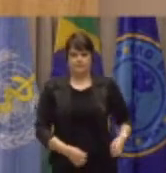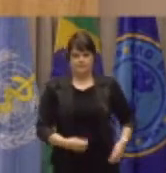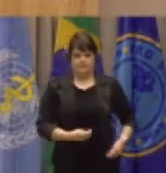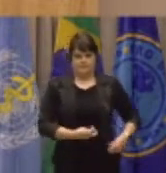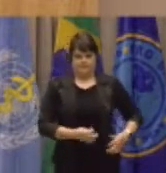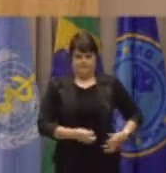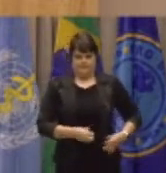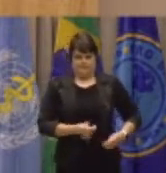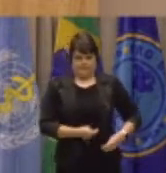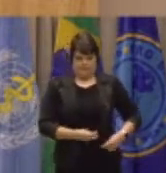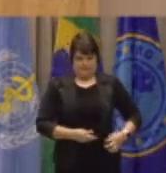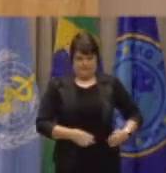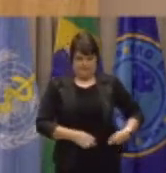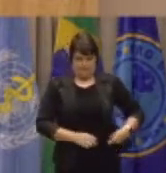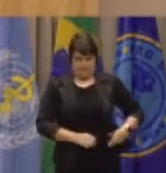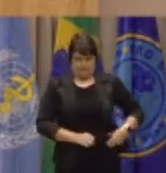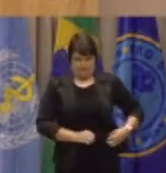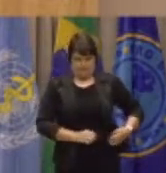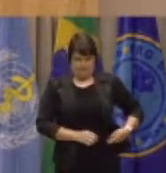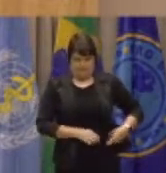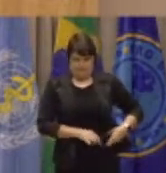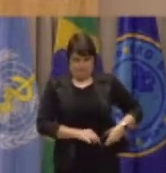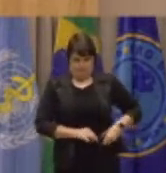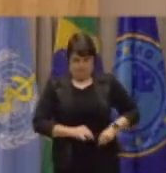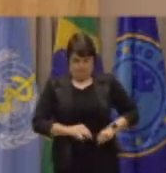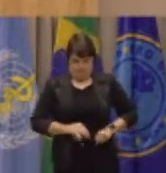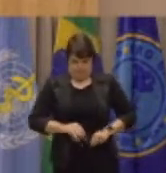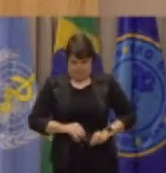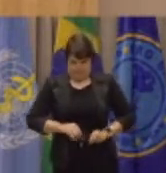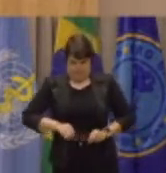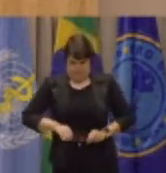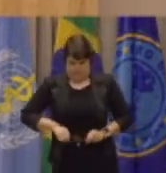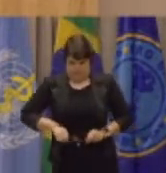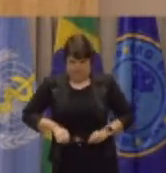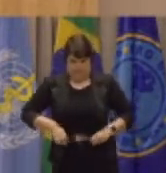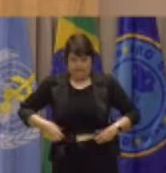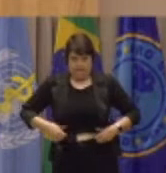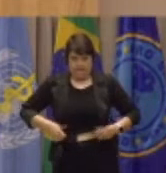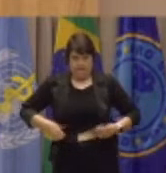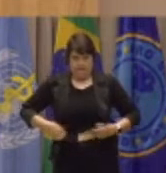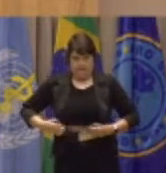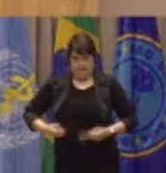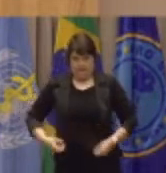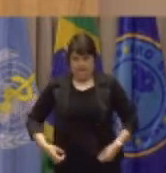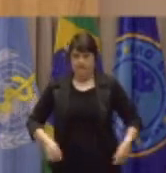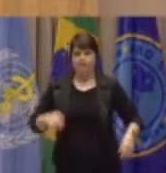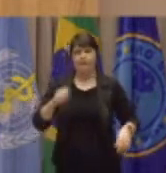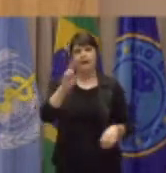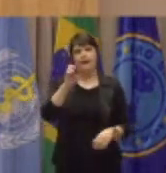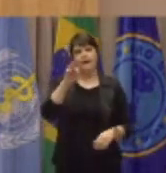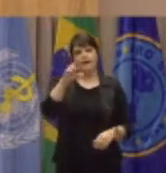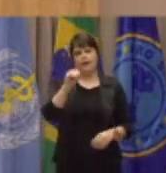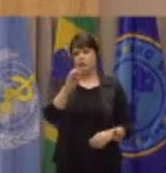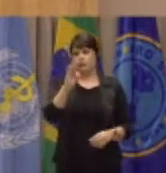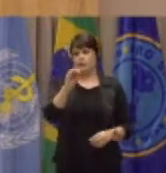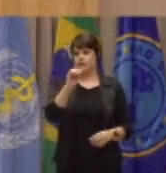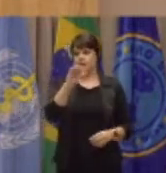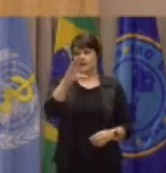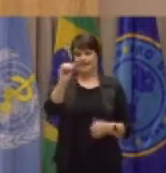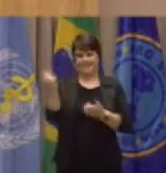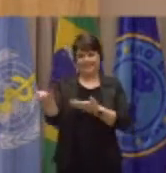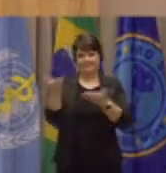like to invite to the stage to coordinate the activities of Roundtable 2, Mr. Renato Tasca.